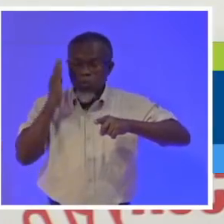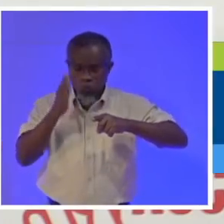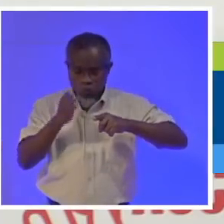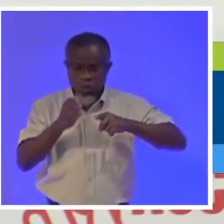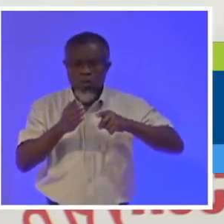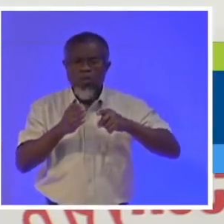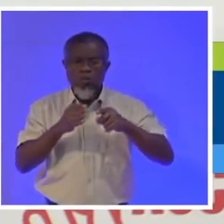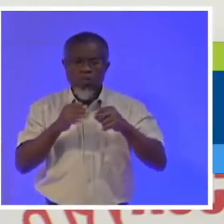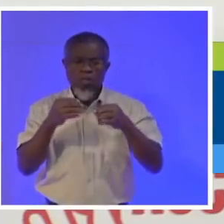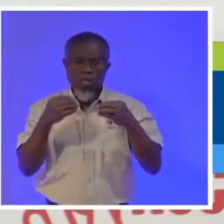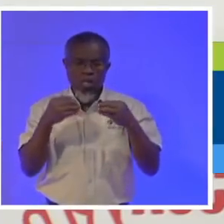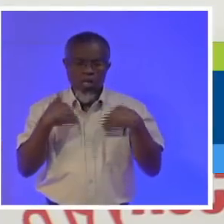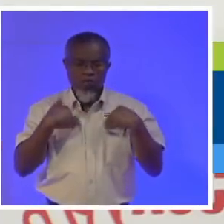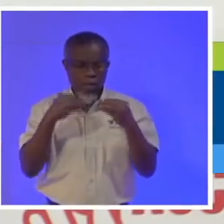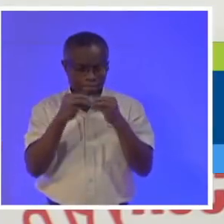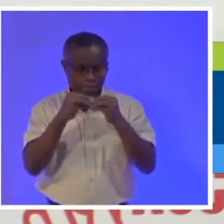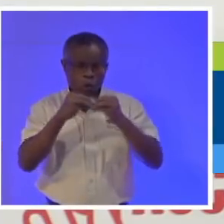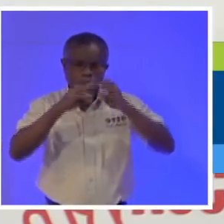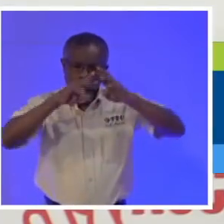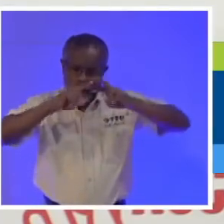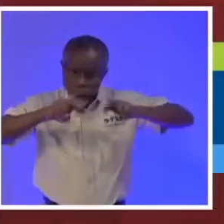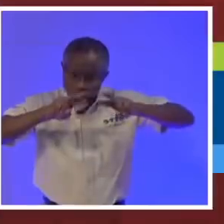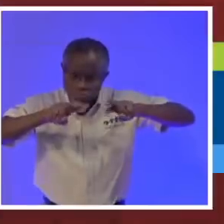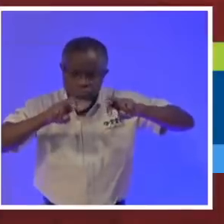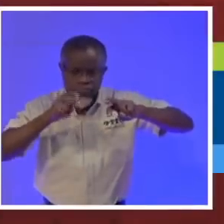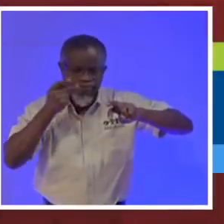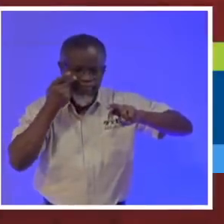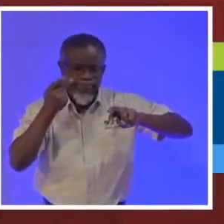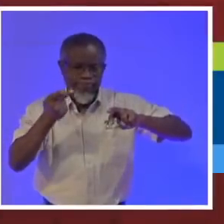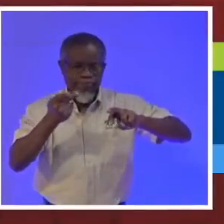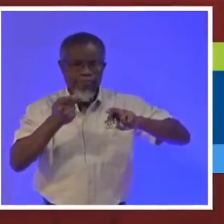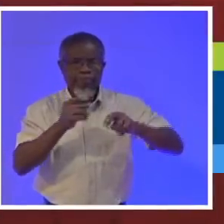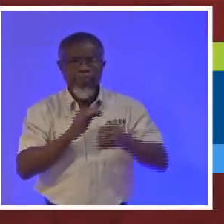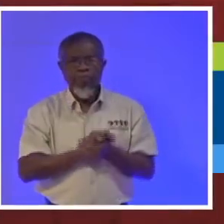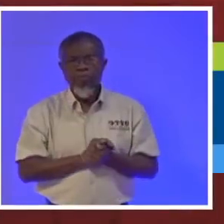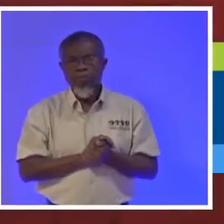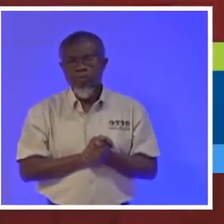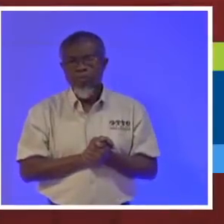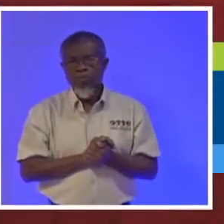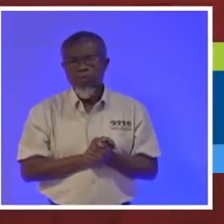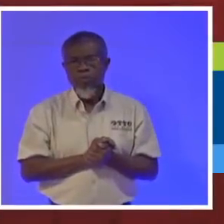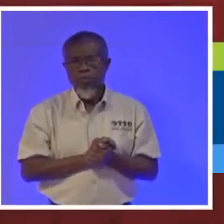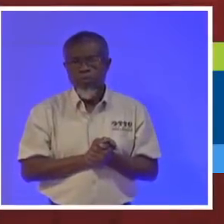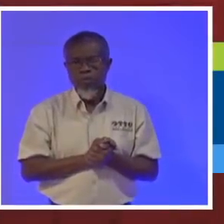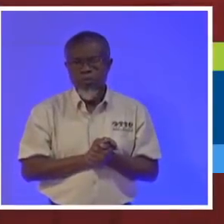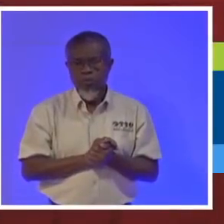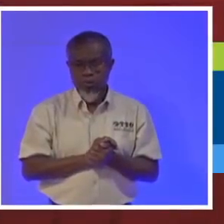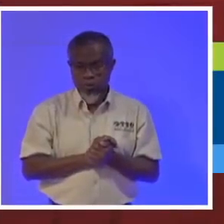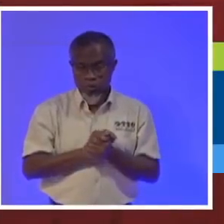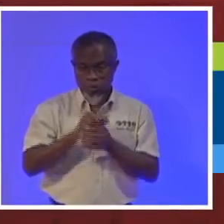accordingly. Thank you, Dr. Hines. And again, the email contact is